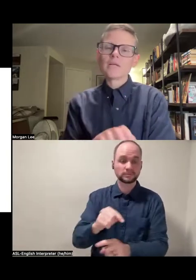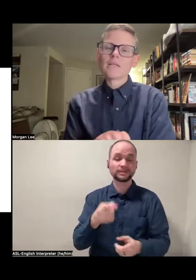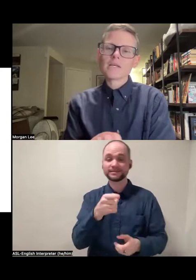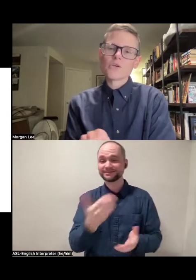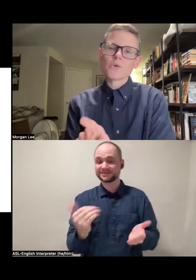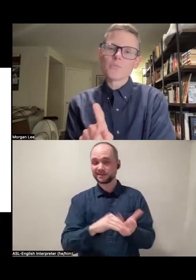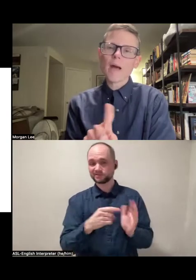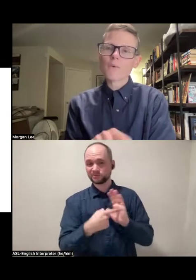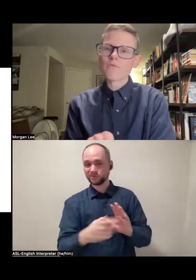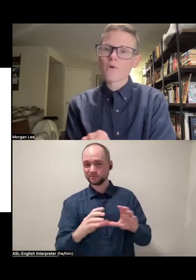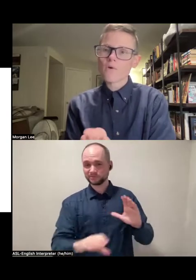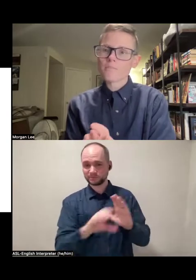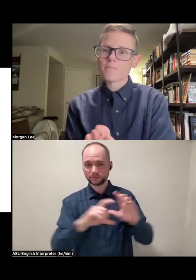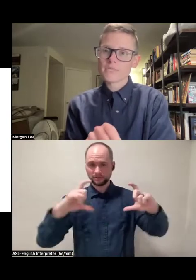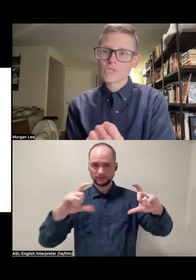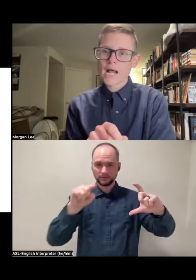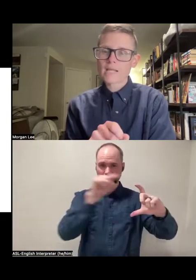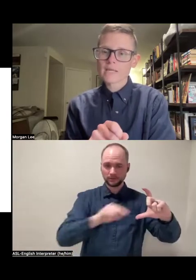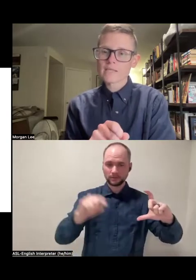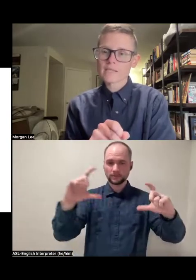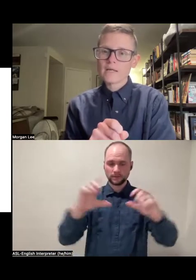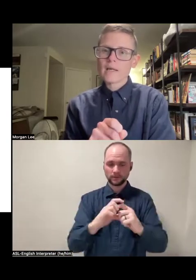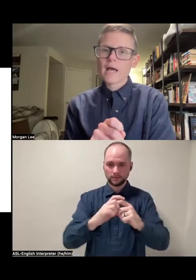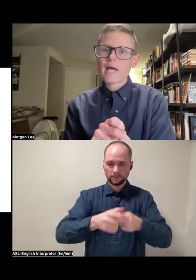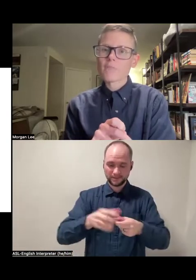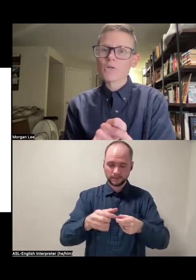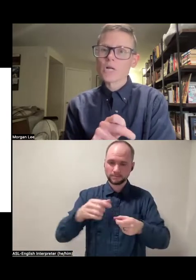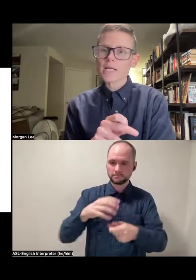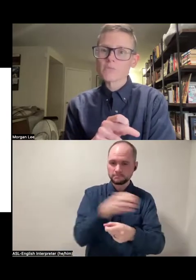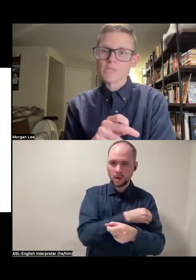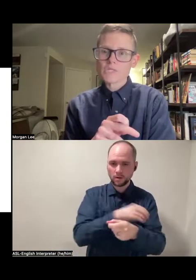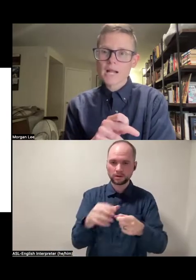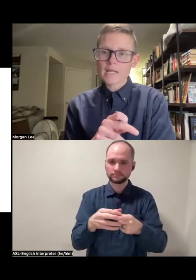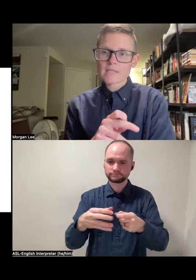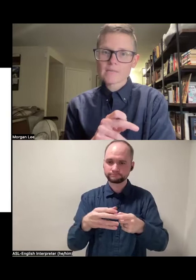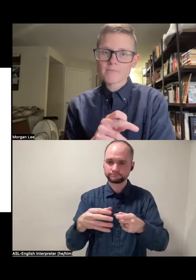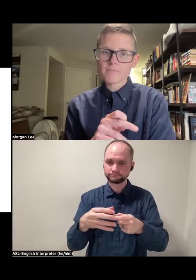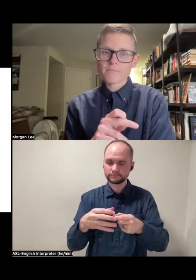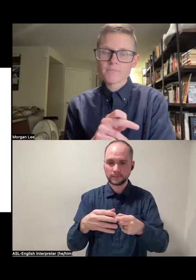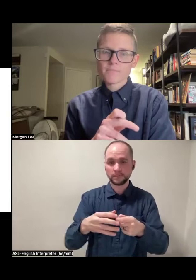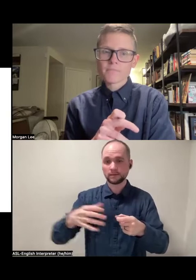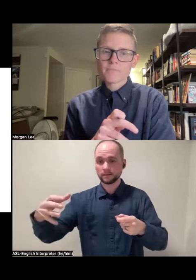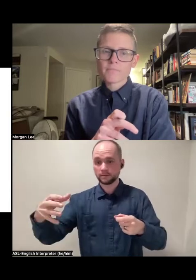picture that shows powerful positionalities and marginalized positionalities.